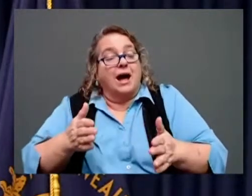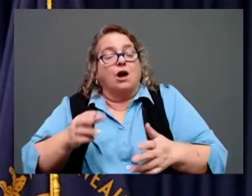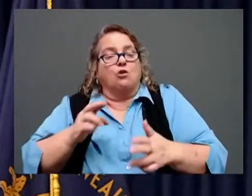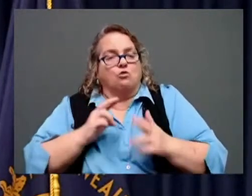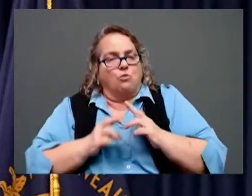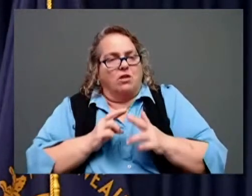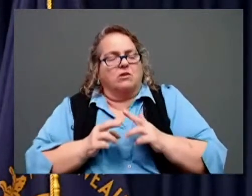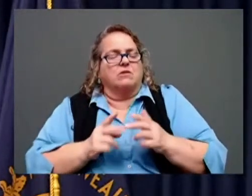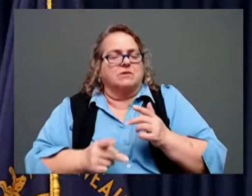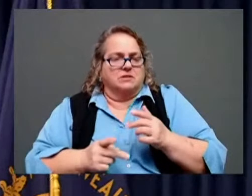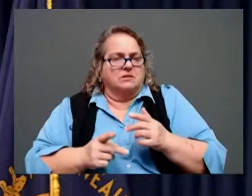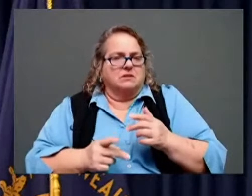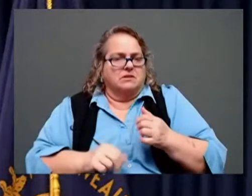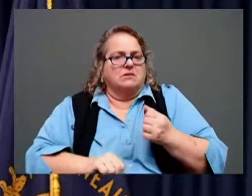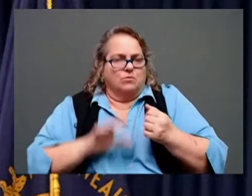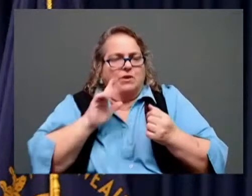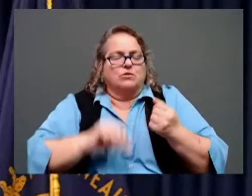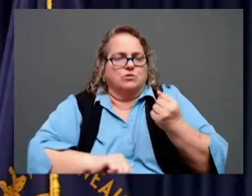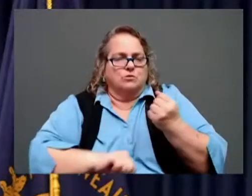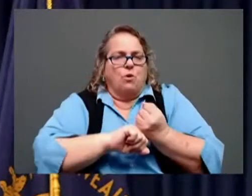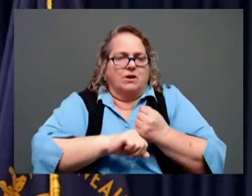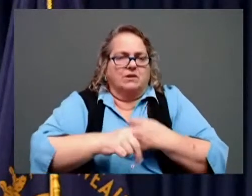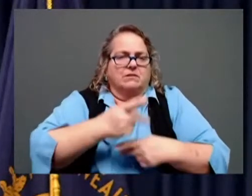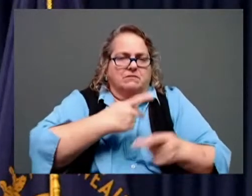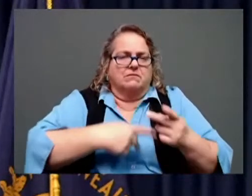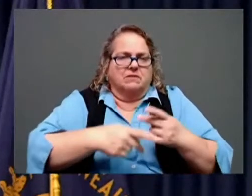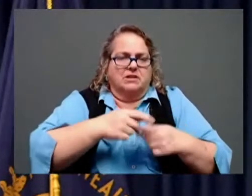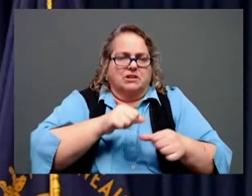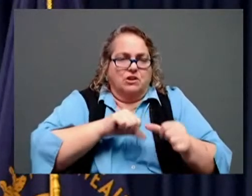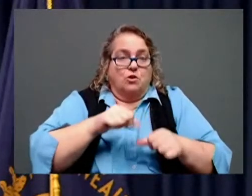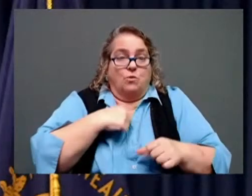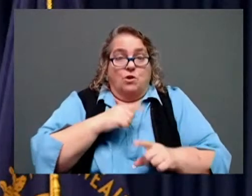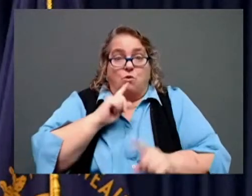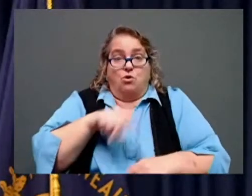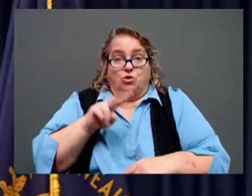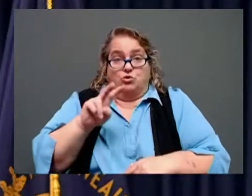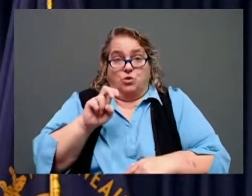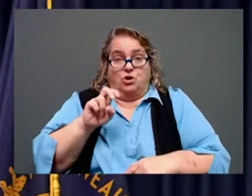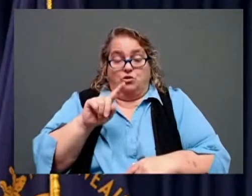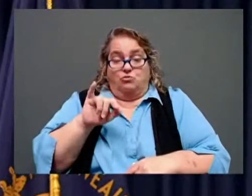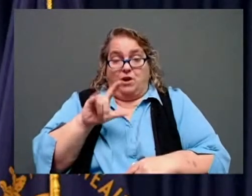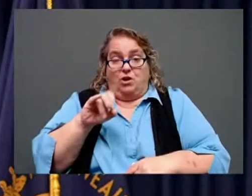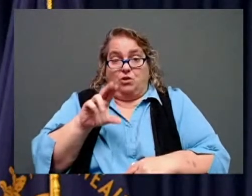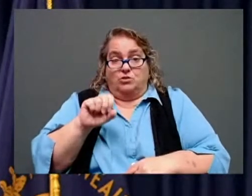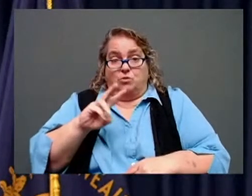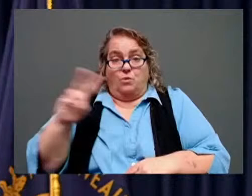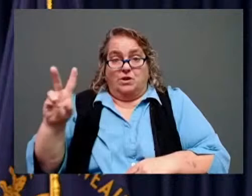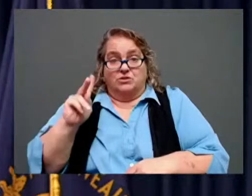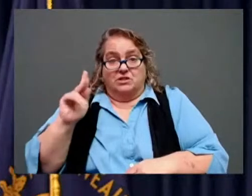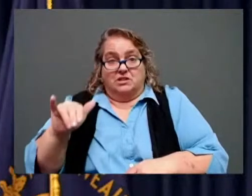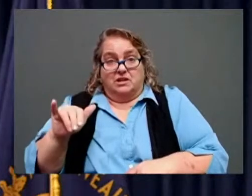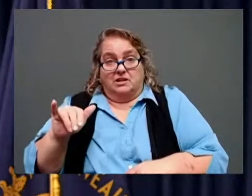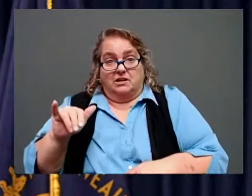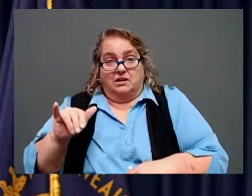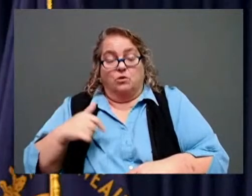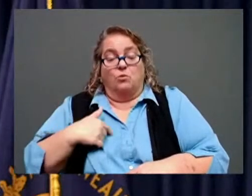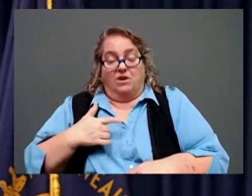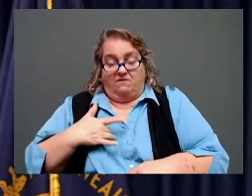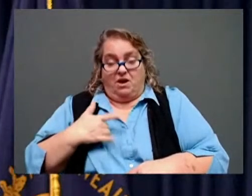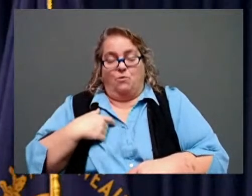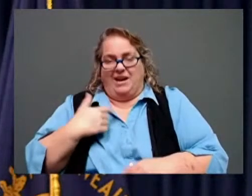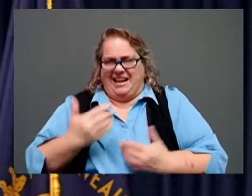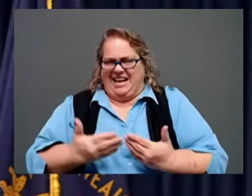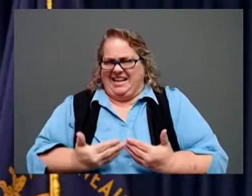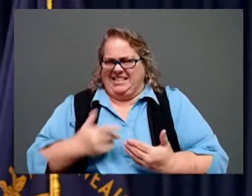other in Kentucky. Now, we ordered 200 trailers for Western Kentucky, which we believed we easily needed, given the number of people out